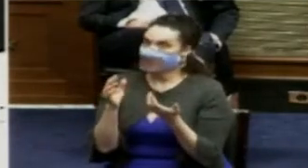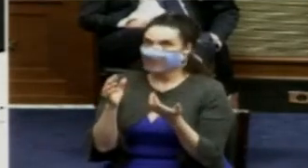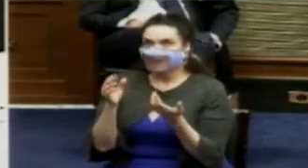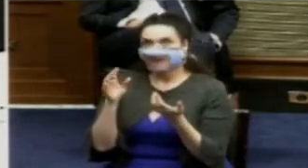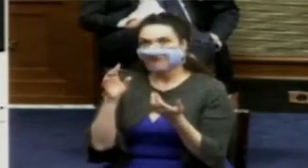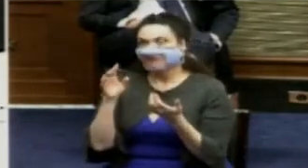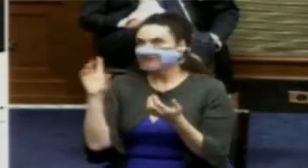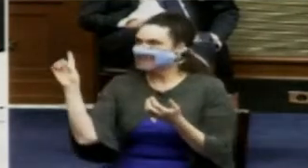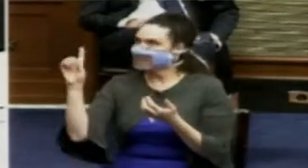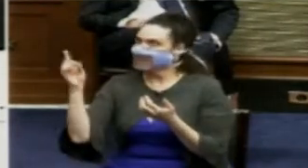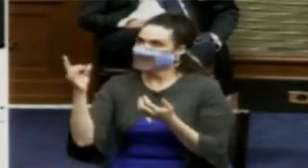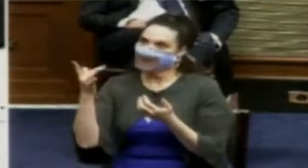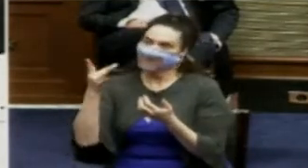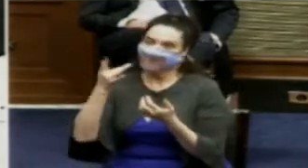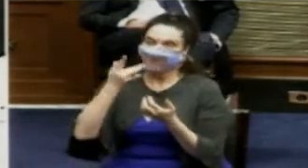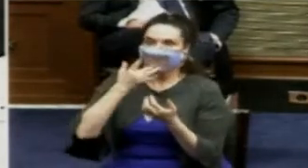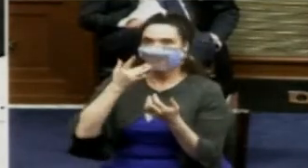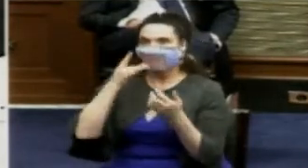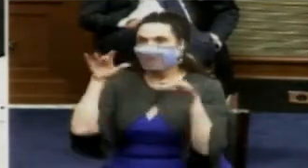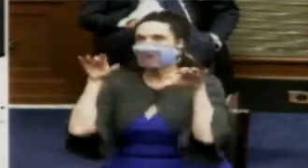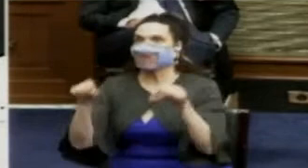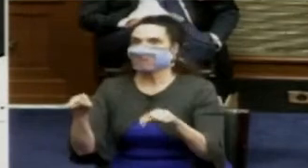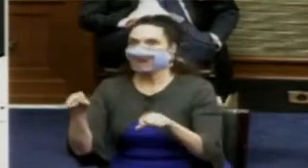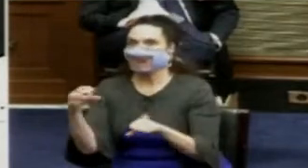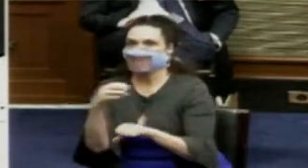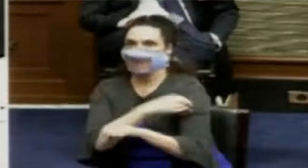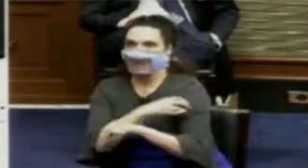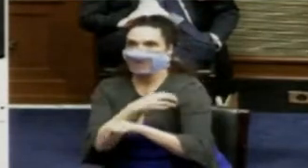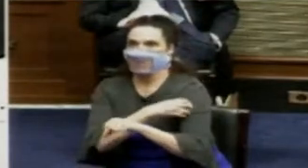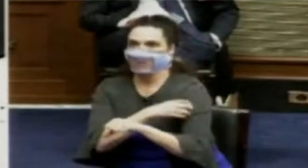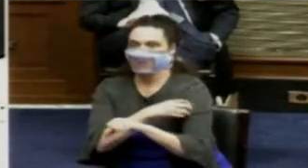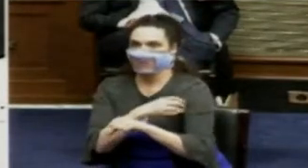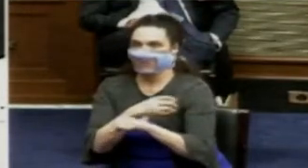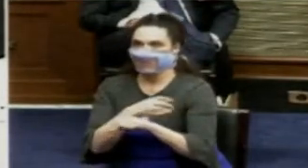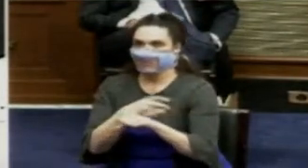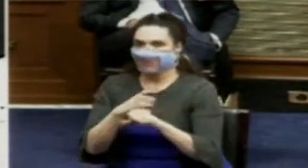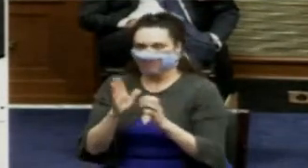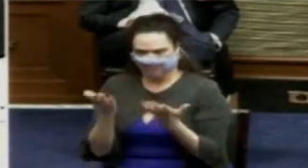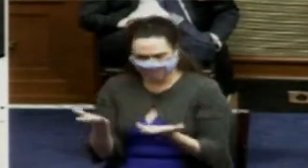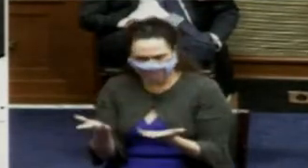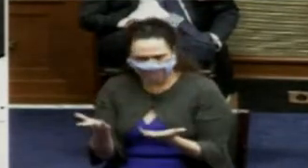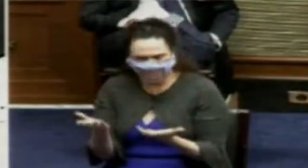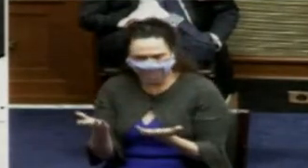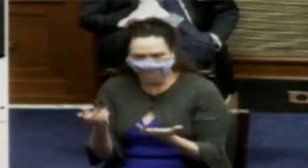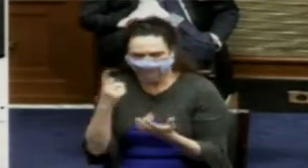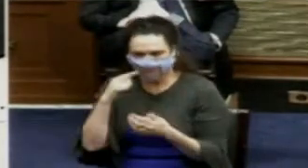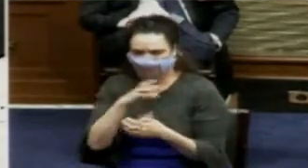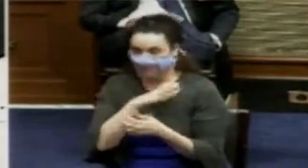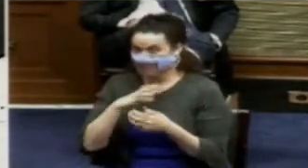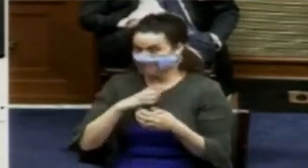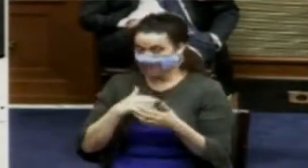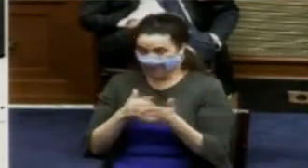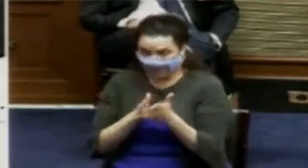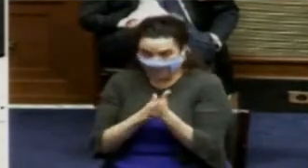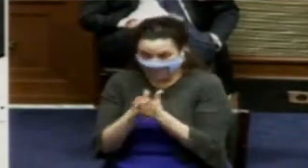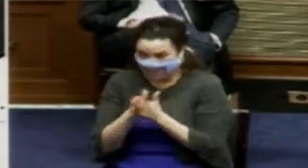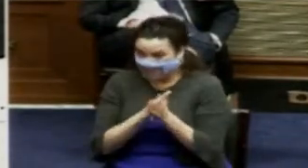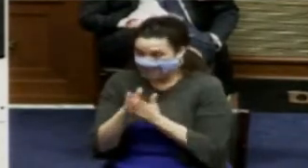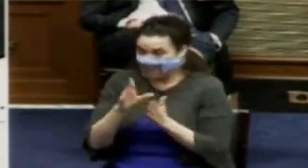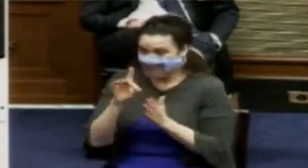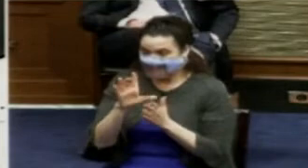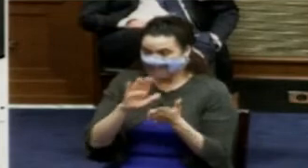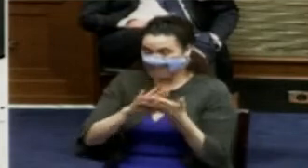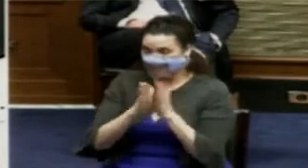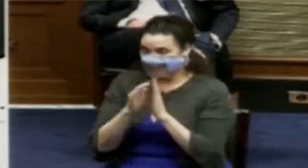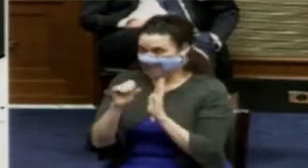by Democrats in the Congress. And I have to say, our quest for statehood has nothing to do with the